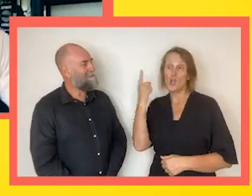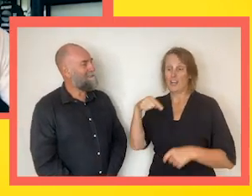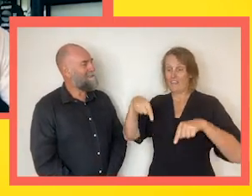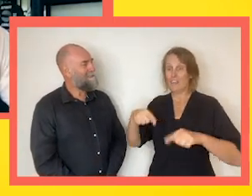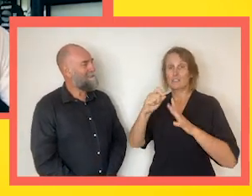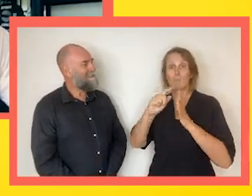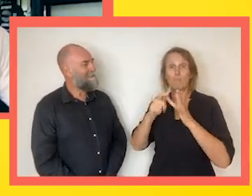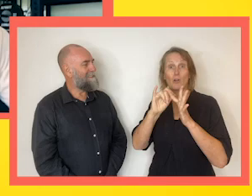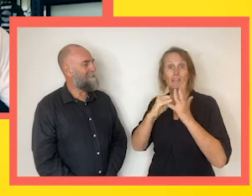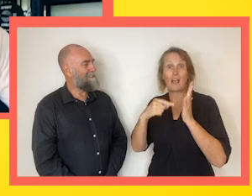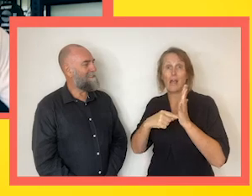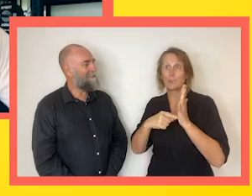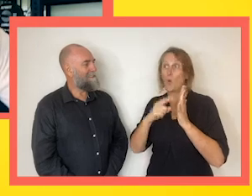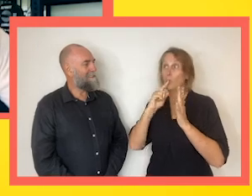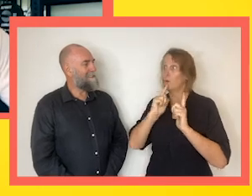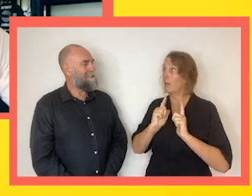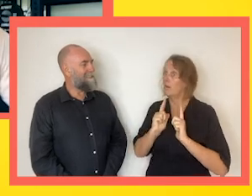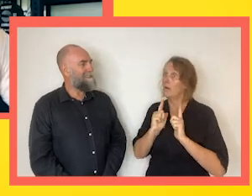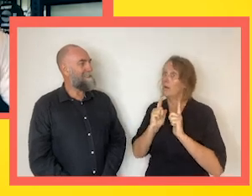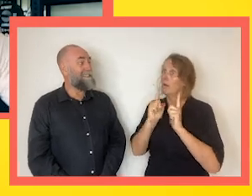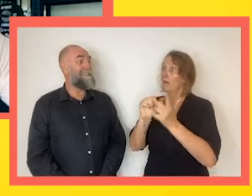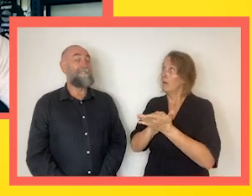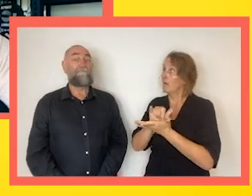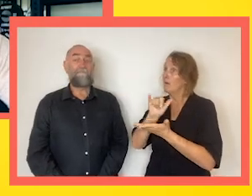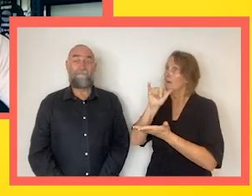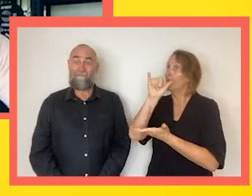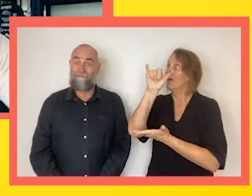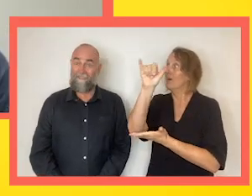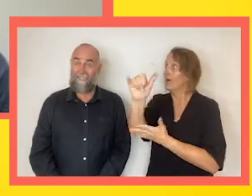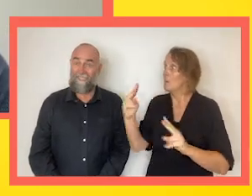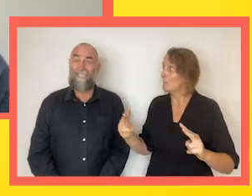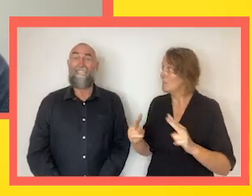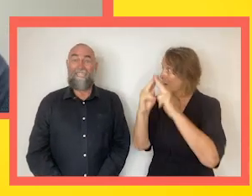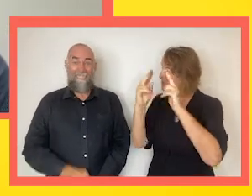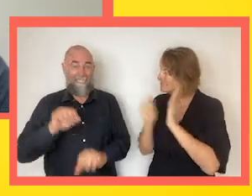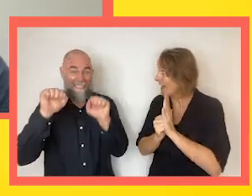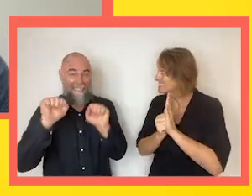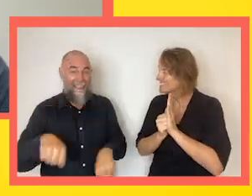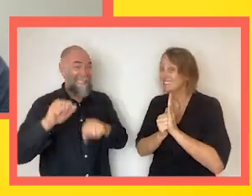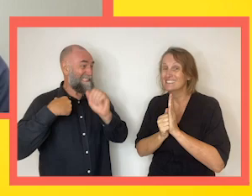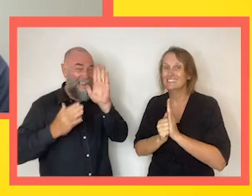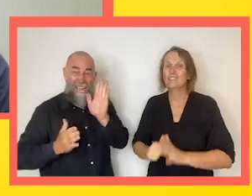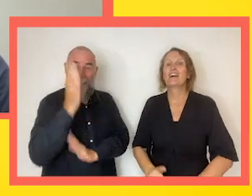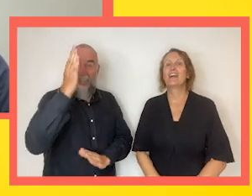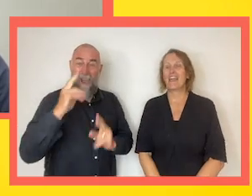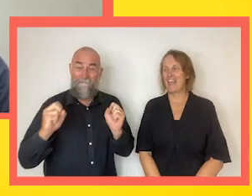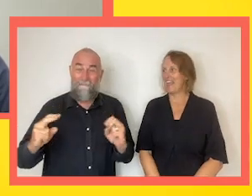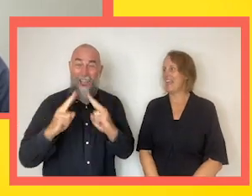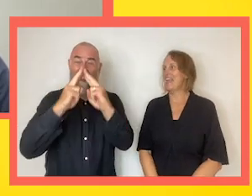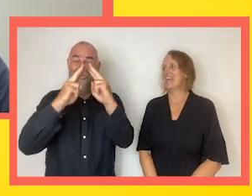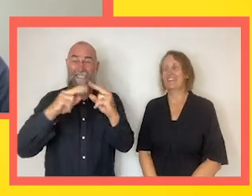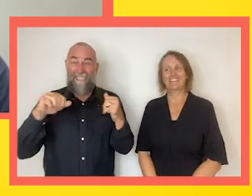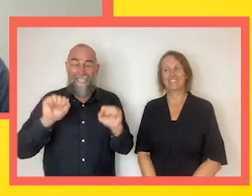podcast might potentially be going over to Paris. So you've got a trip to Paris. We're going to Paris. Yes,